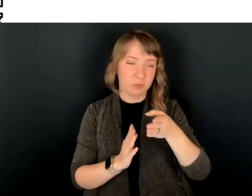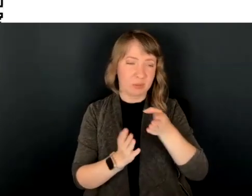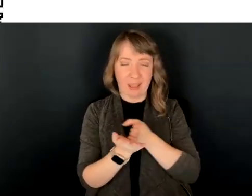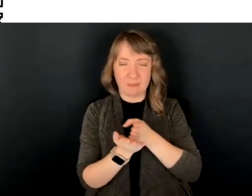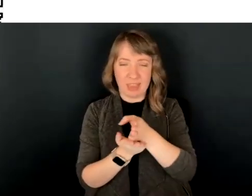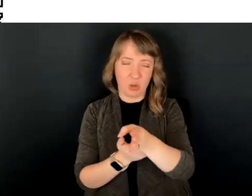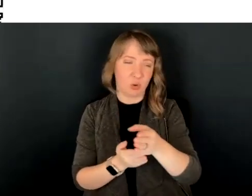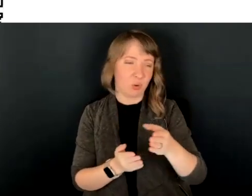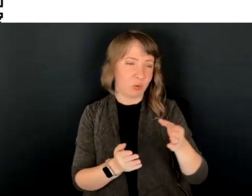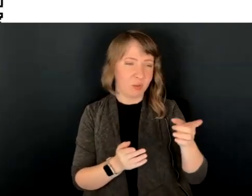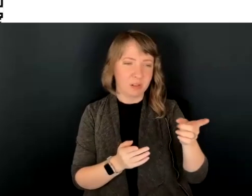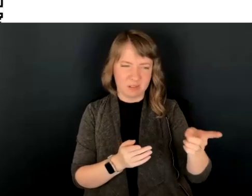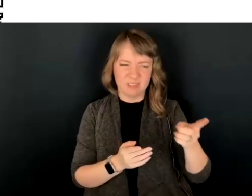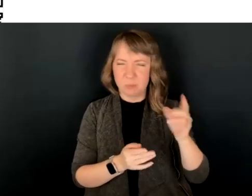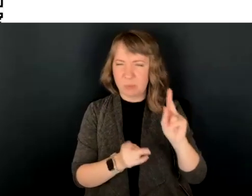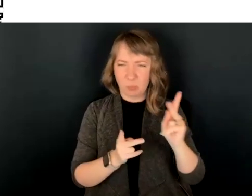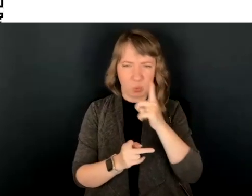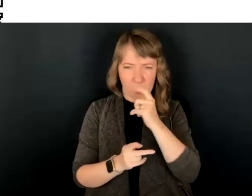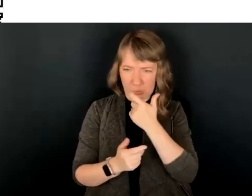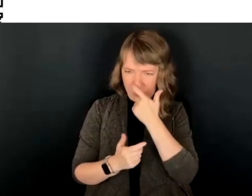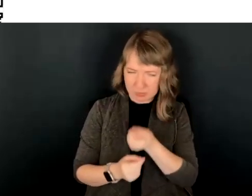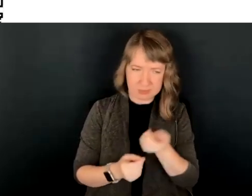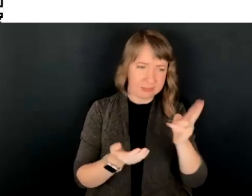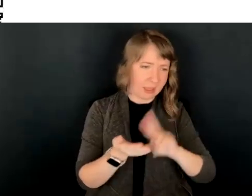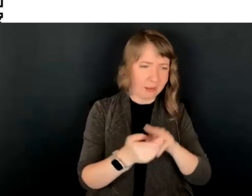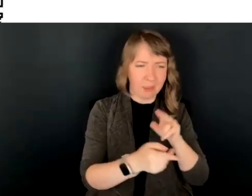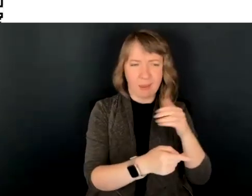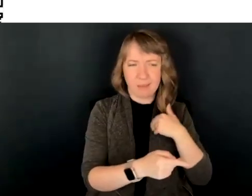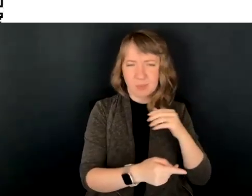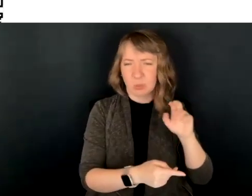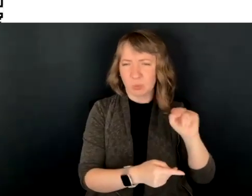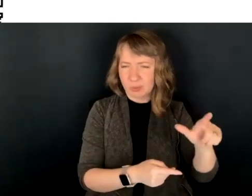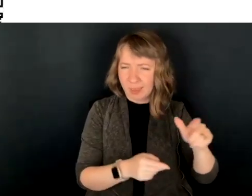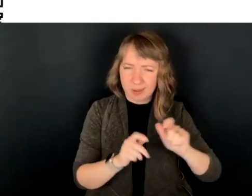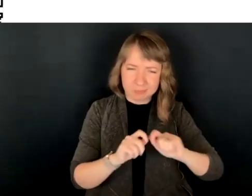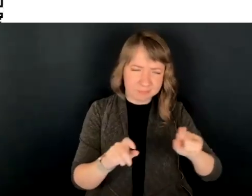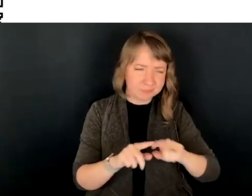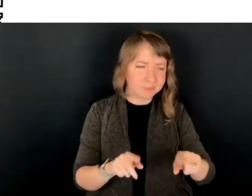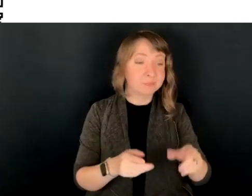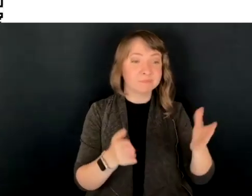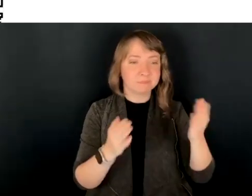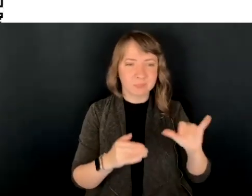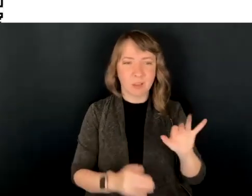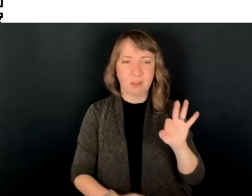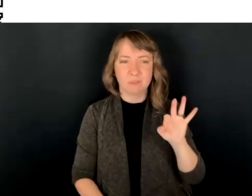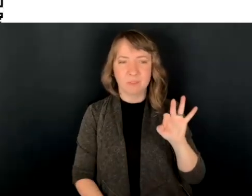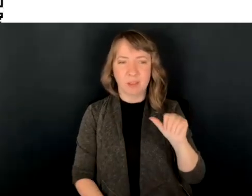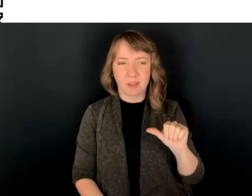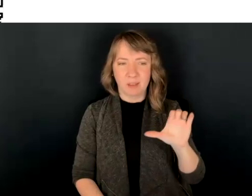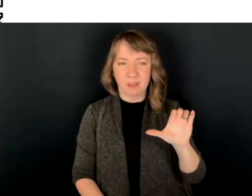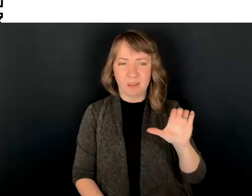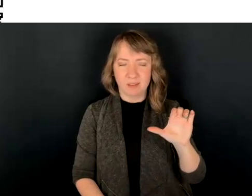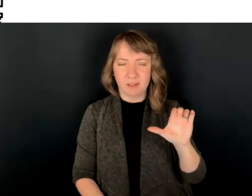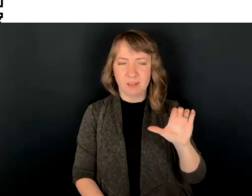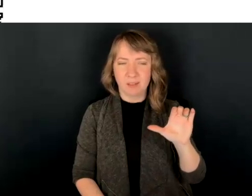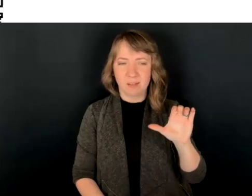in connecting with a navigator, signing up for our newsletter, etc. And then another plug for our Fire Adapted Communities Learning Network for